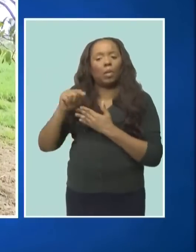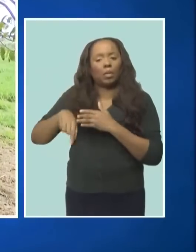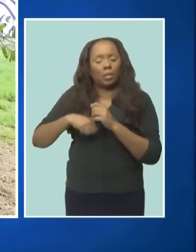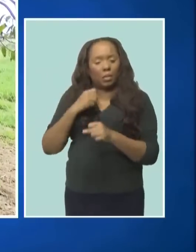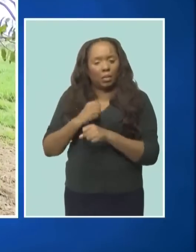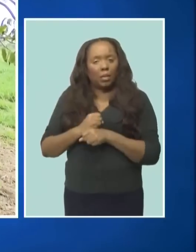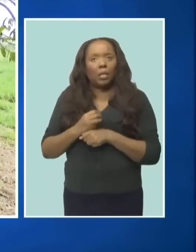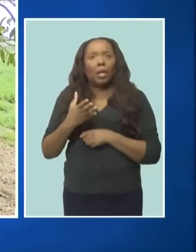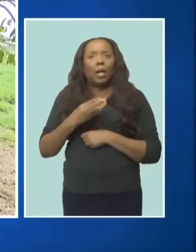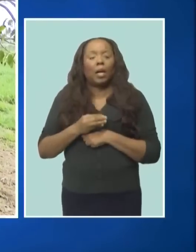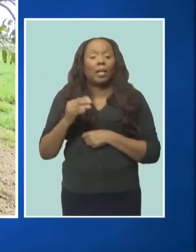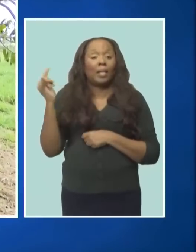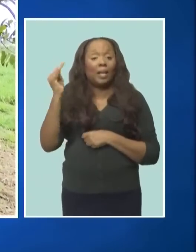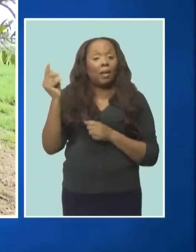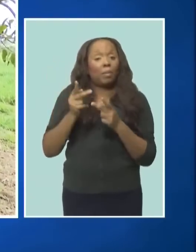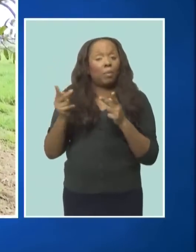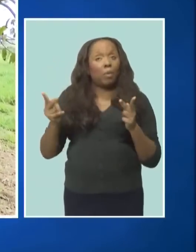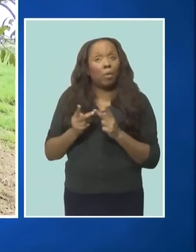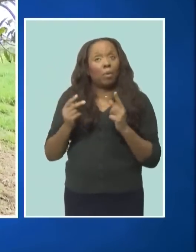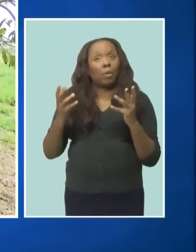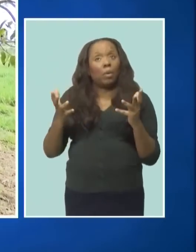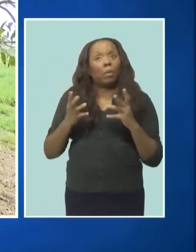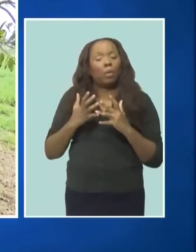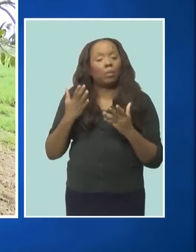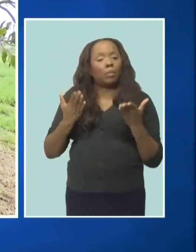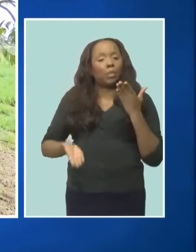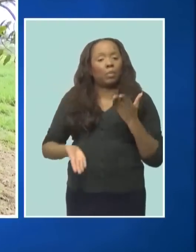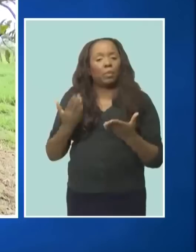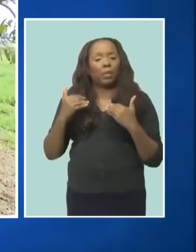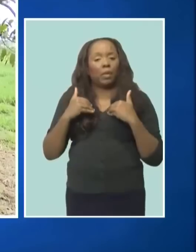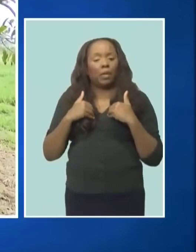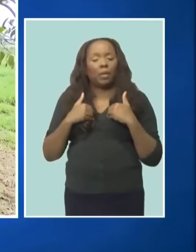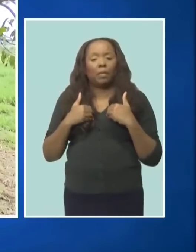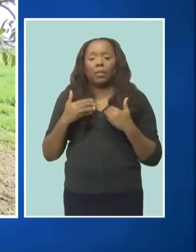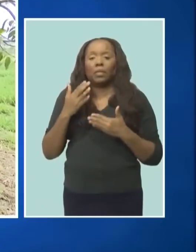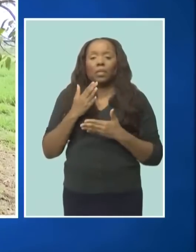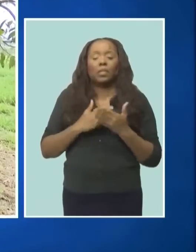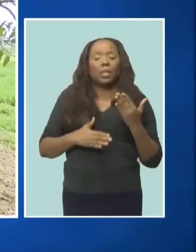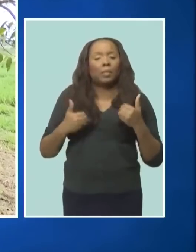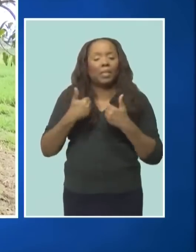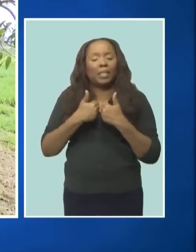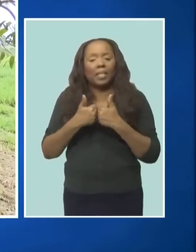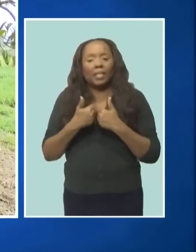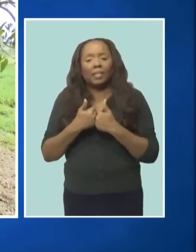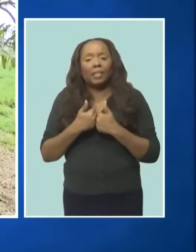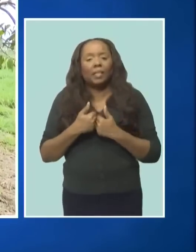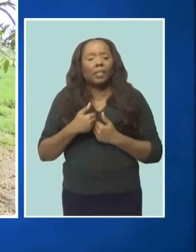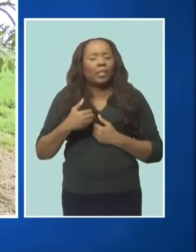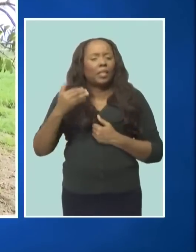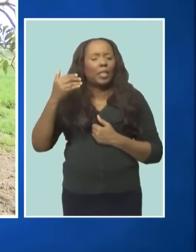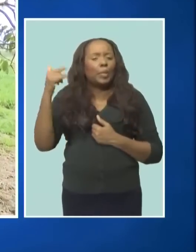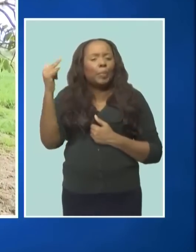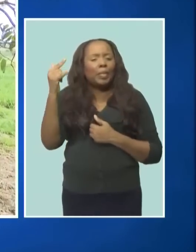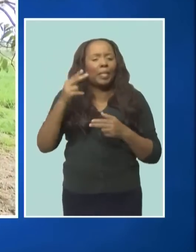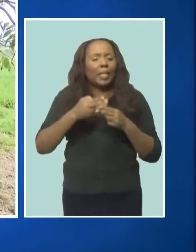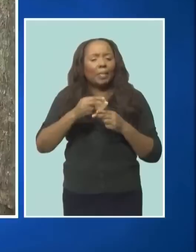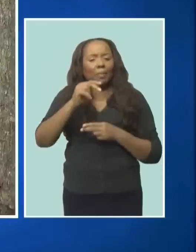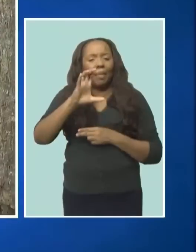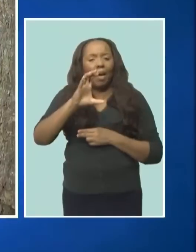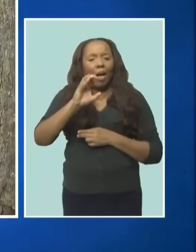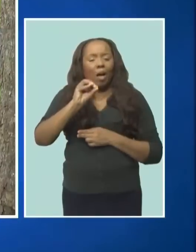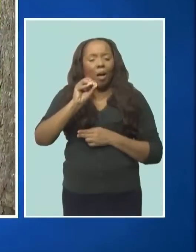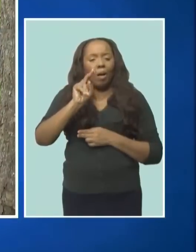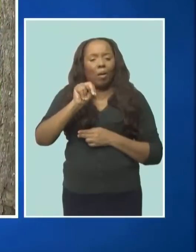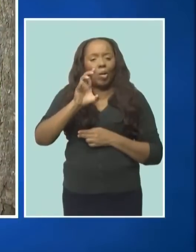some ways so that we can actually have some of the tournament happening perhaps in the Concord, some of the games happening there. It will be a very exciting time.